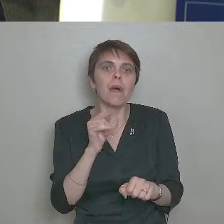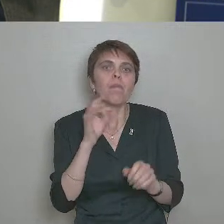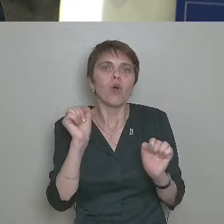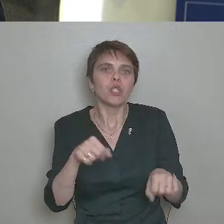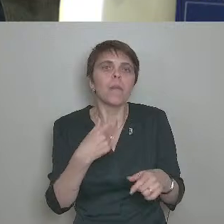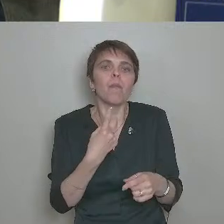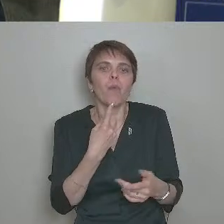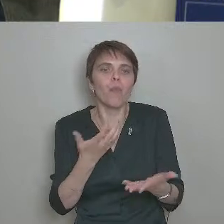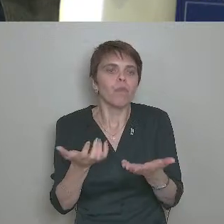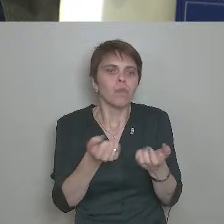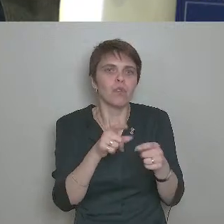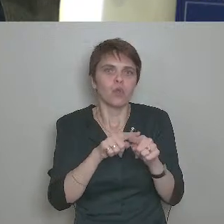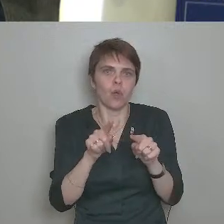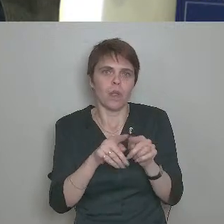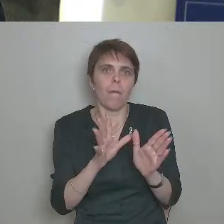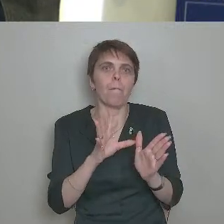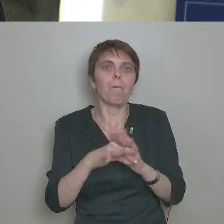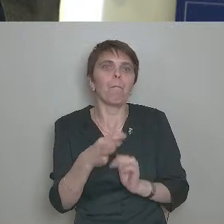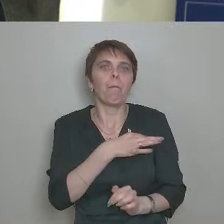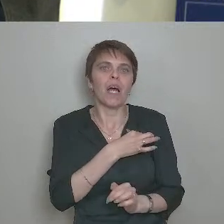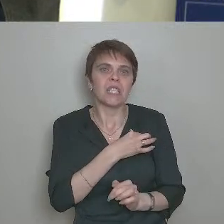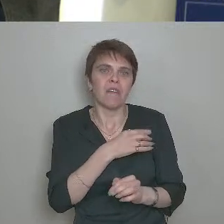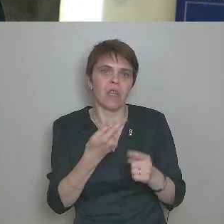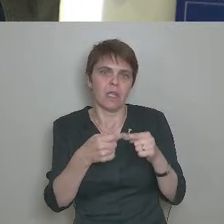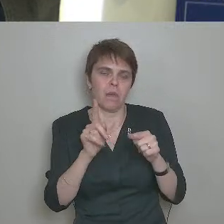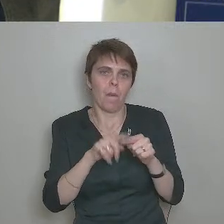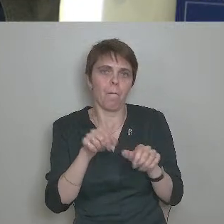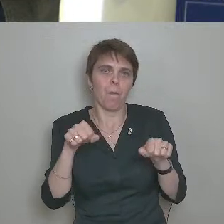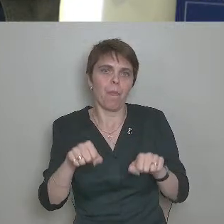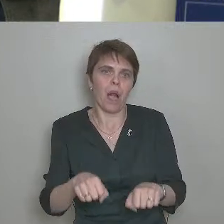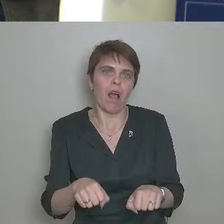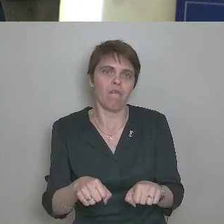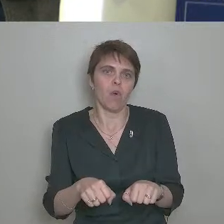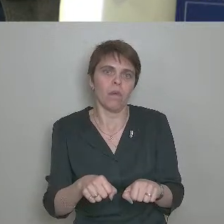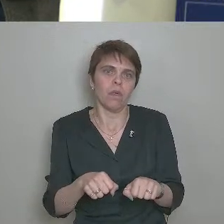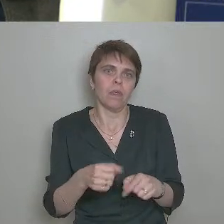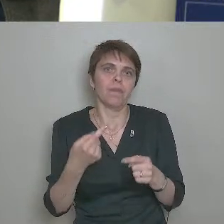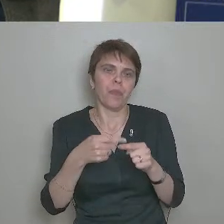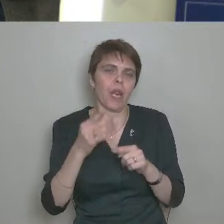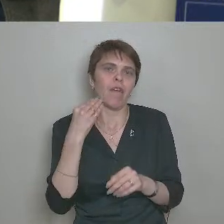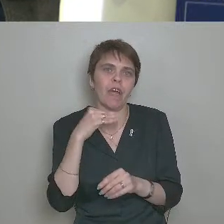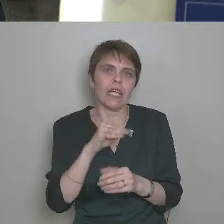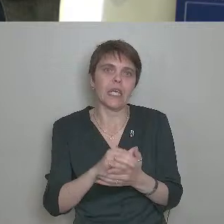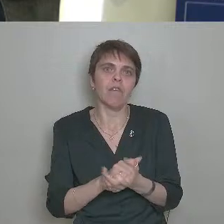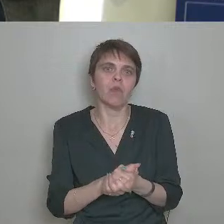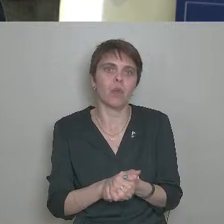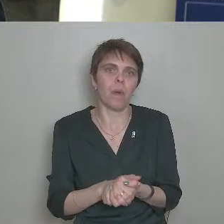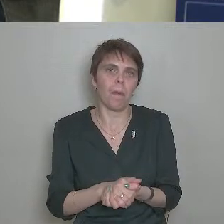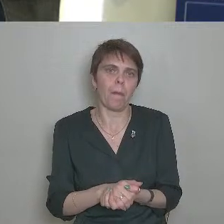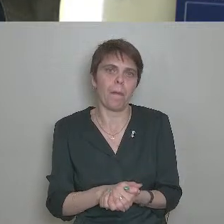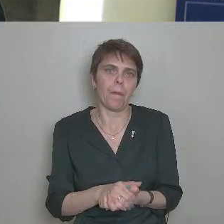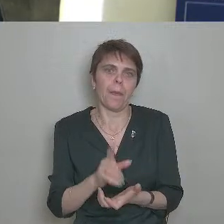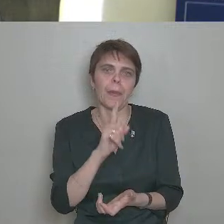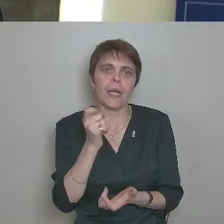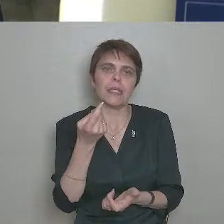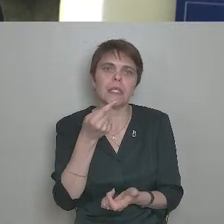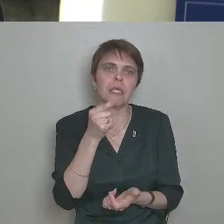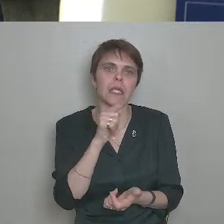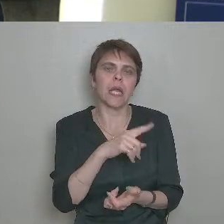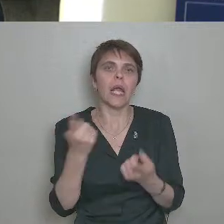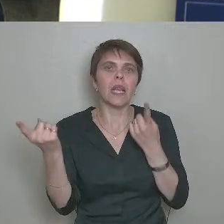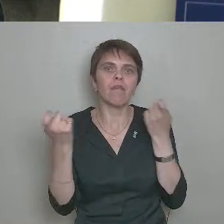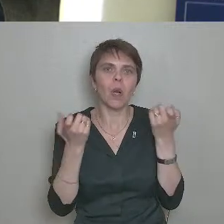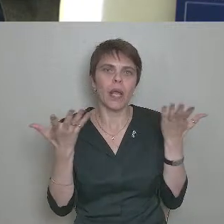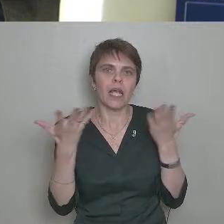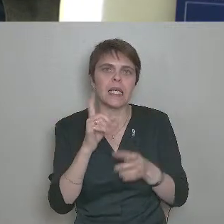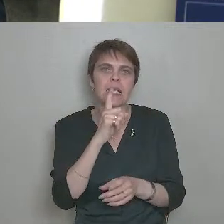the time when you can exercise your passive voting right in an efficient manner.